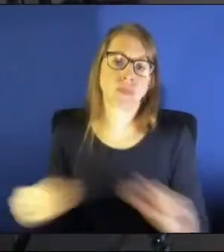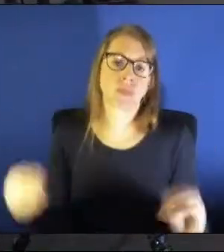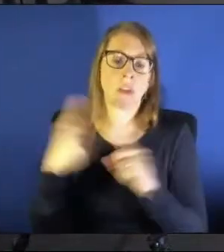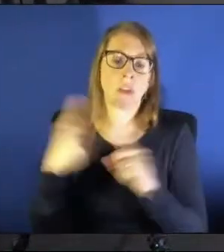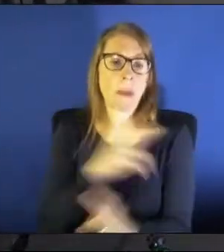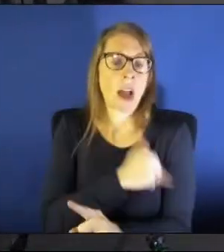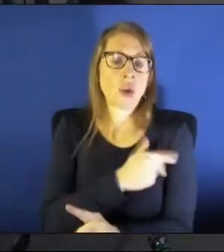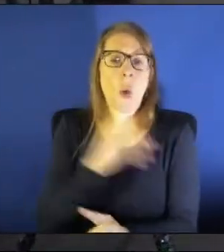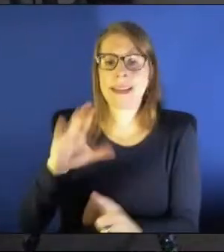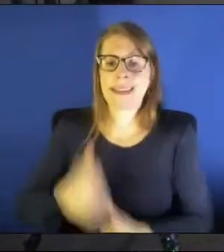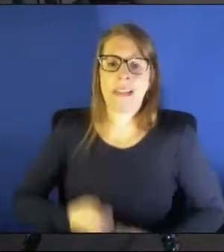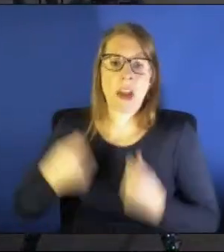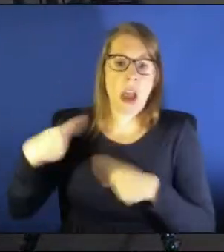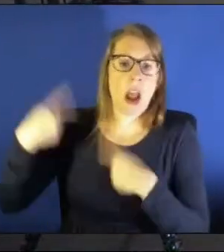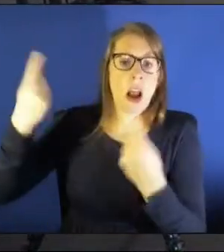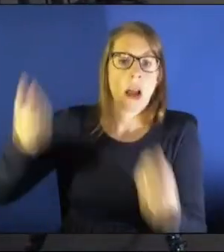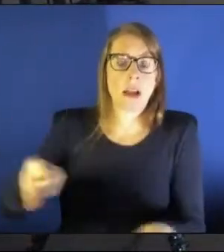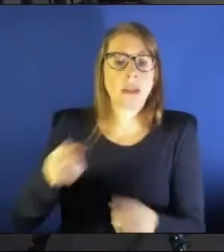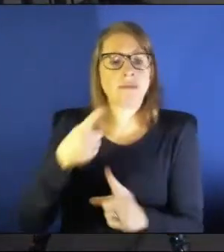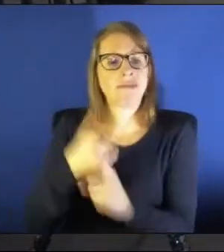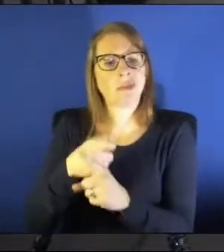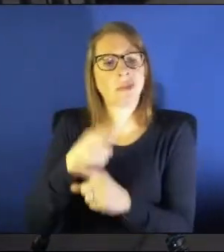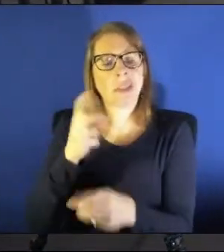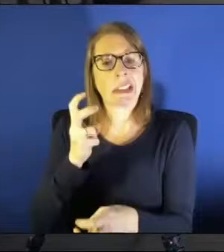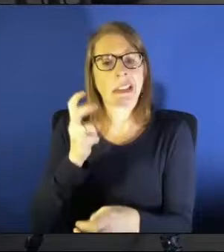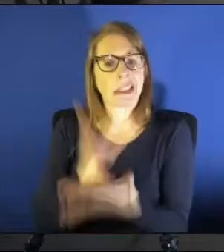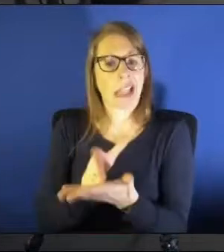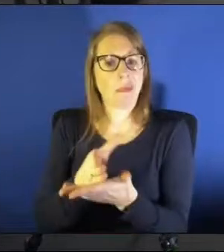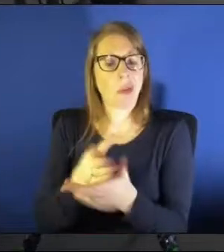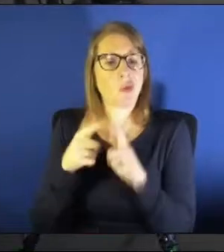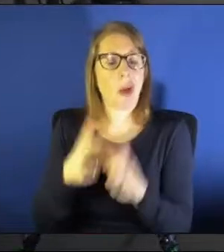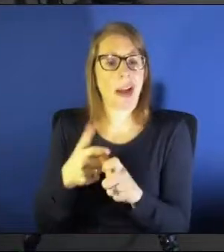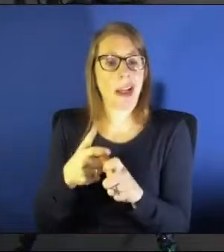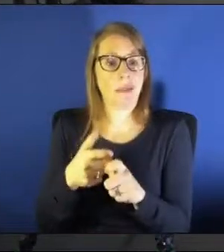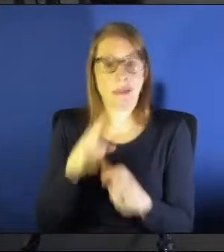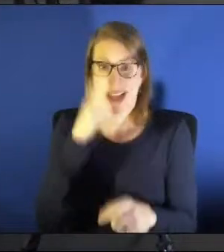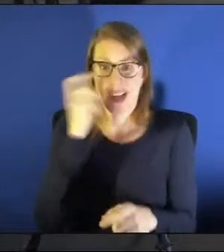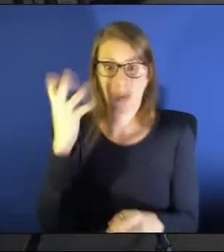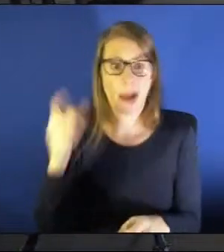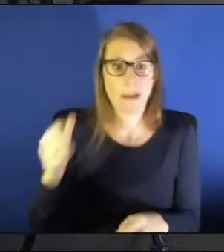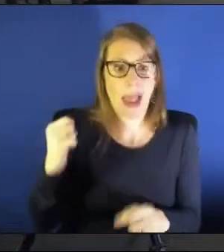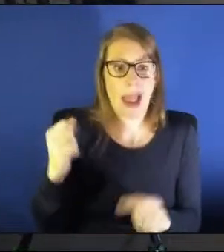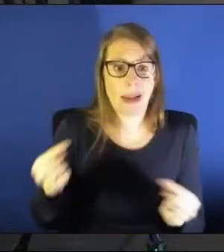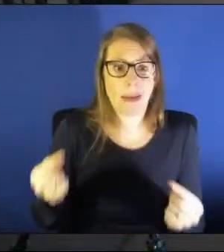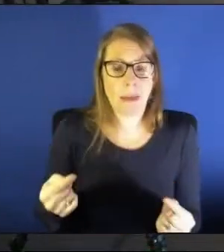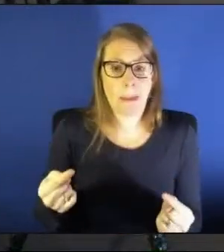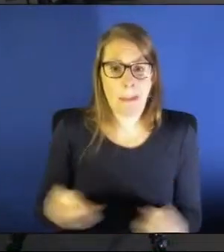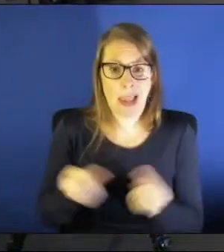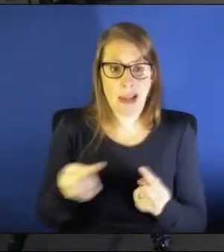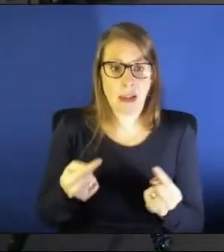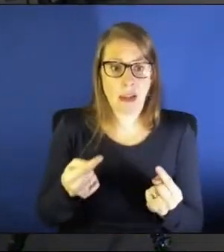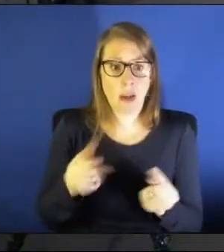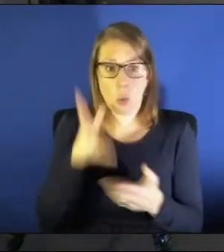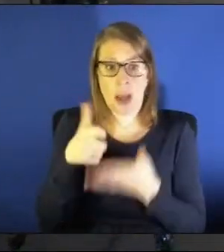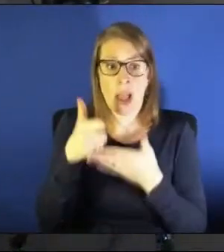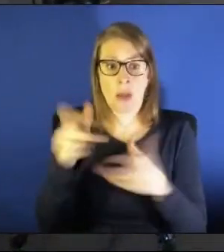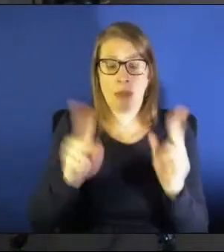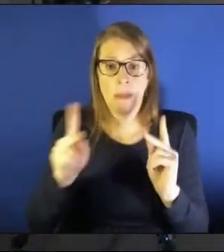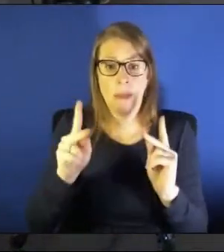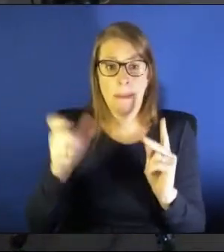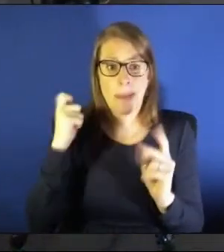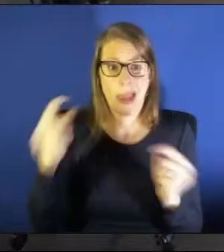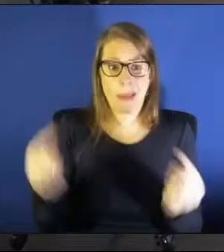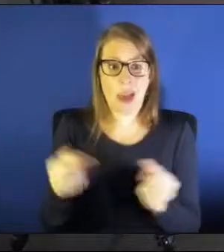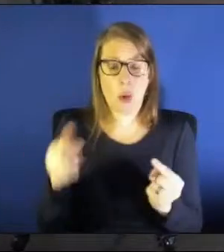whatever, but he stopped running because he had back pain. Is this the kind of thing that can help people who are watching, who might have back pain or knee